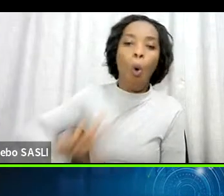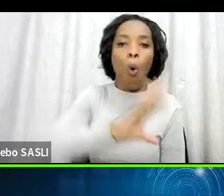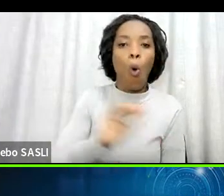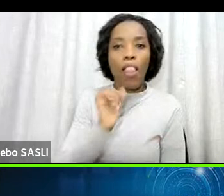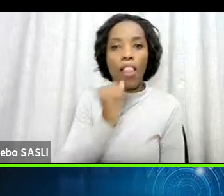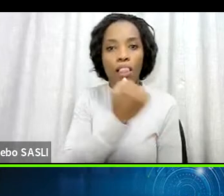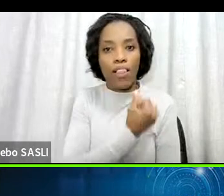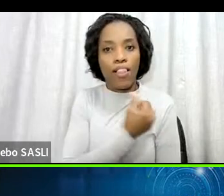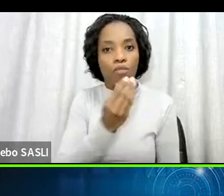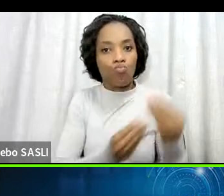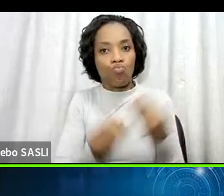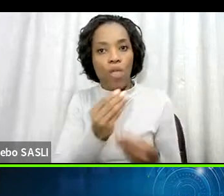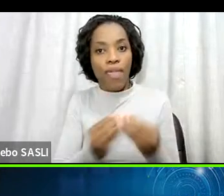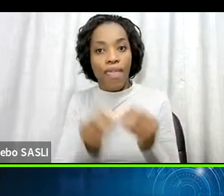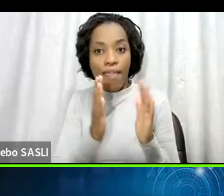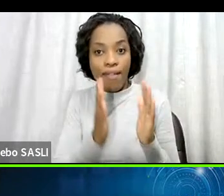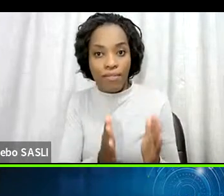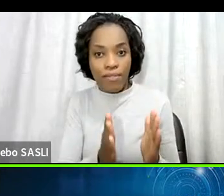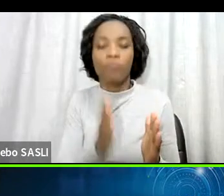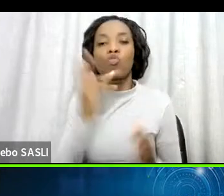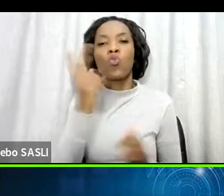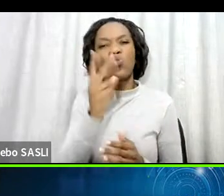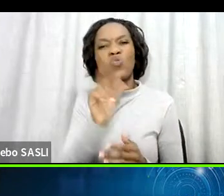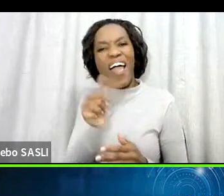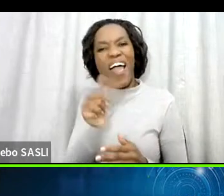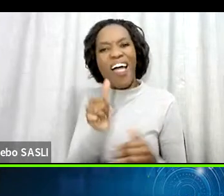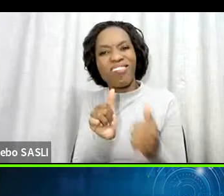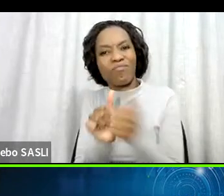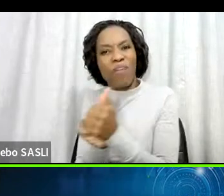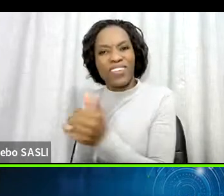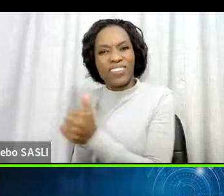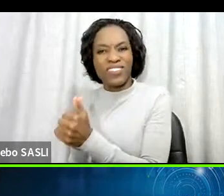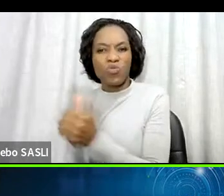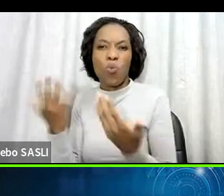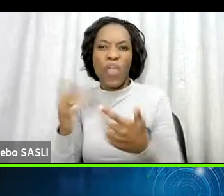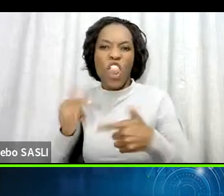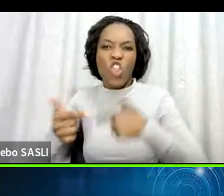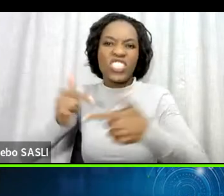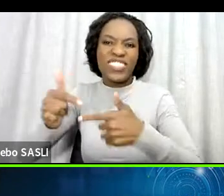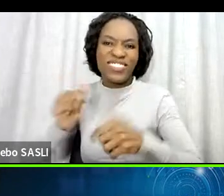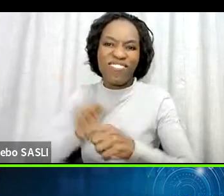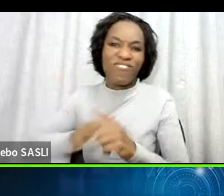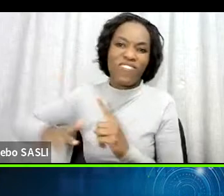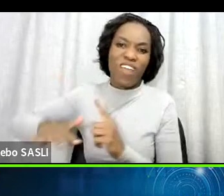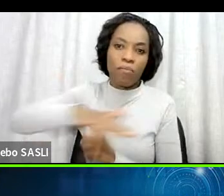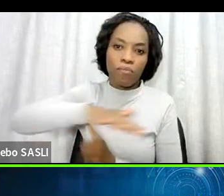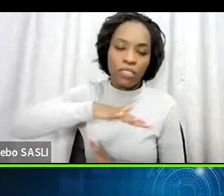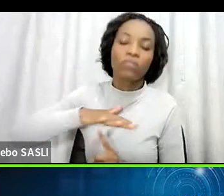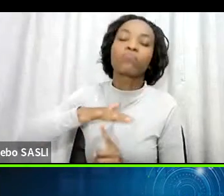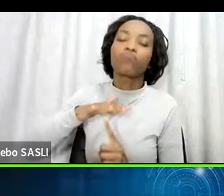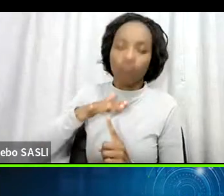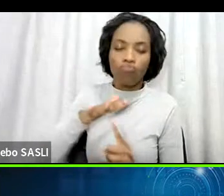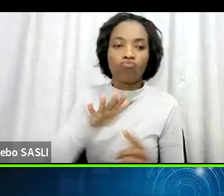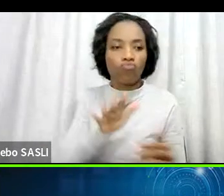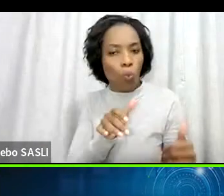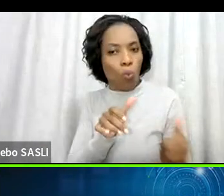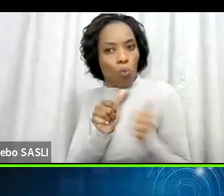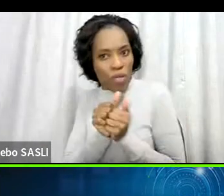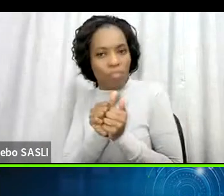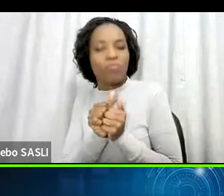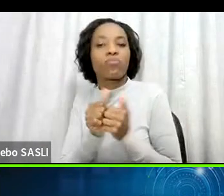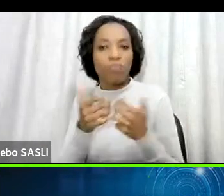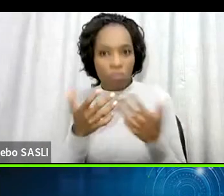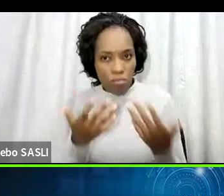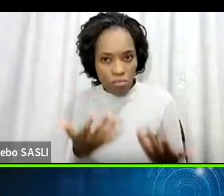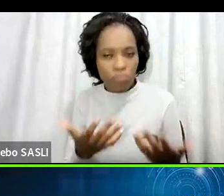well as other partners in the logistics environment, join us in declaring all our